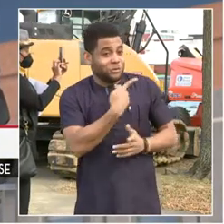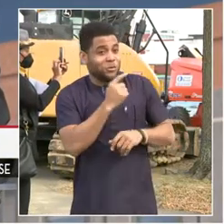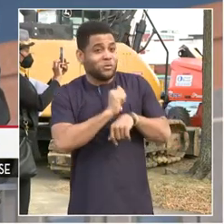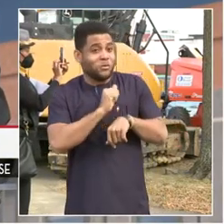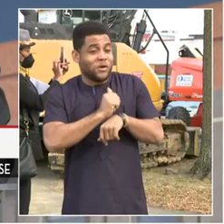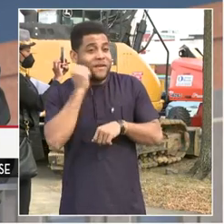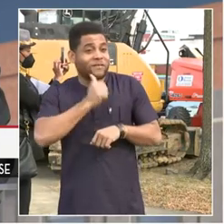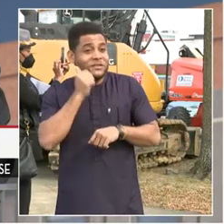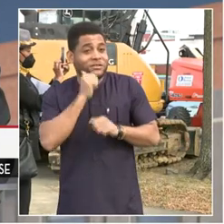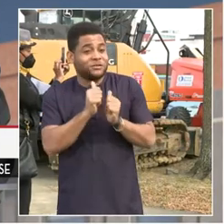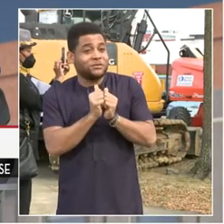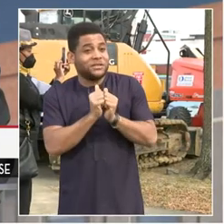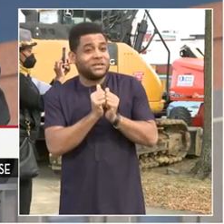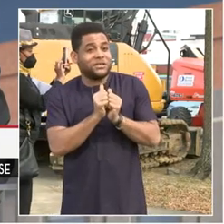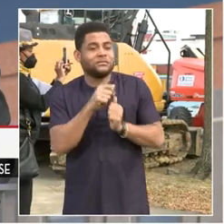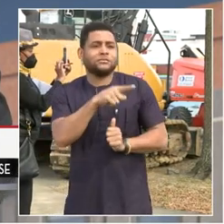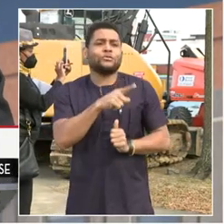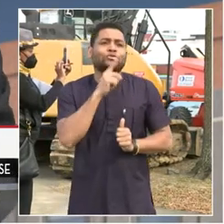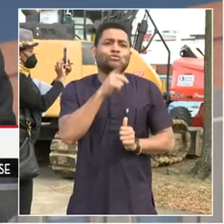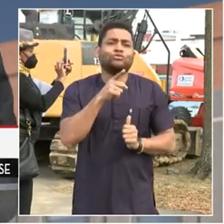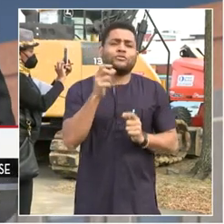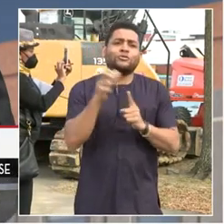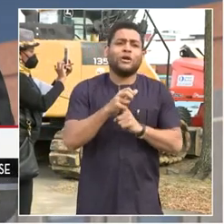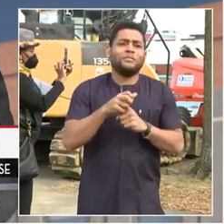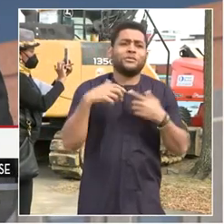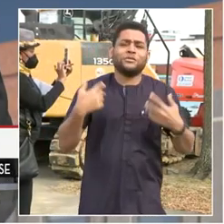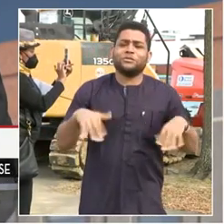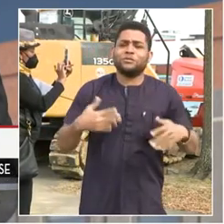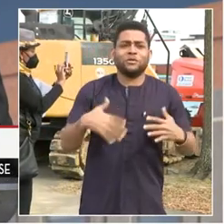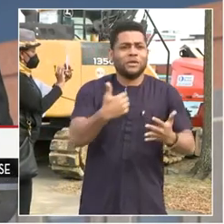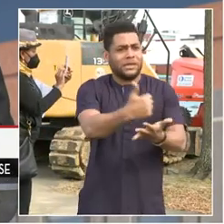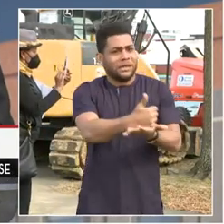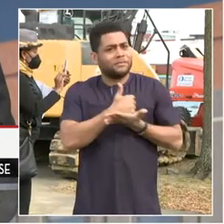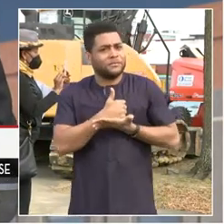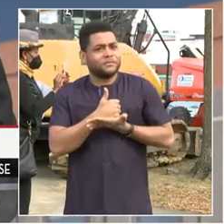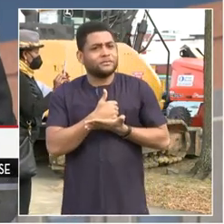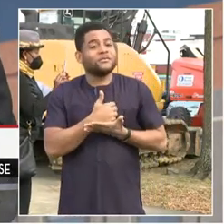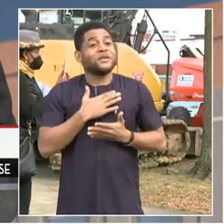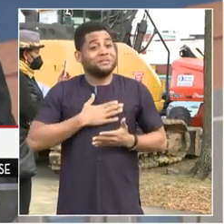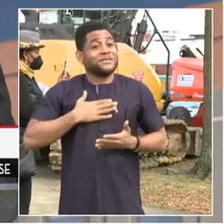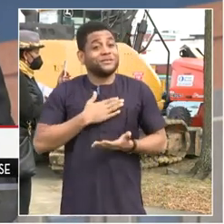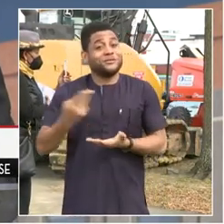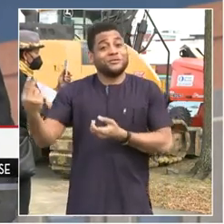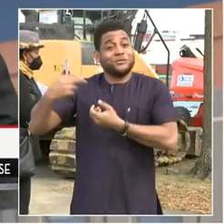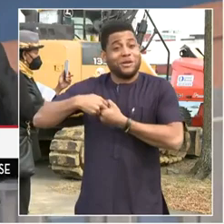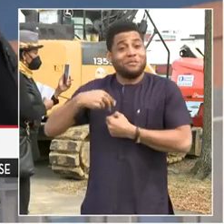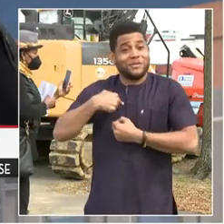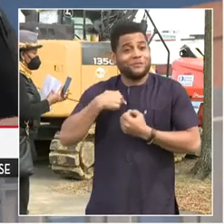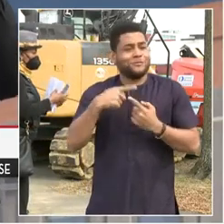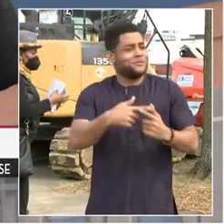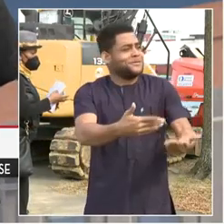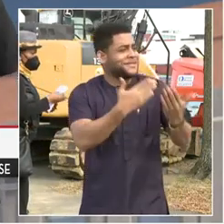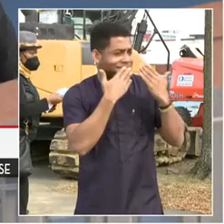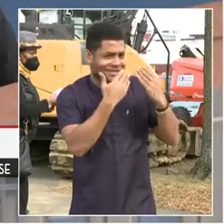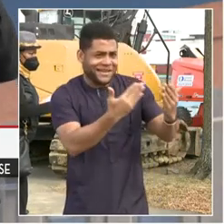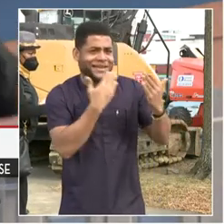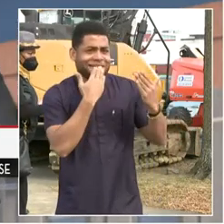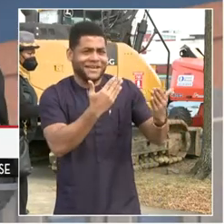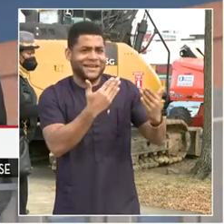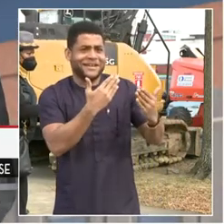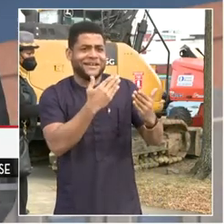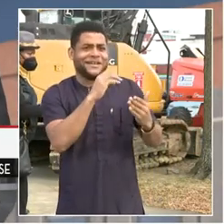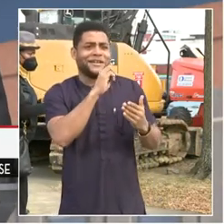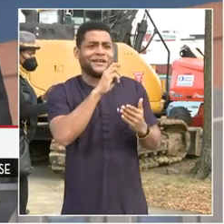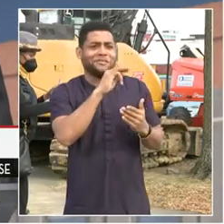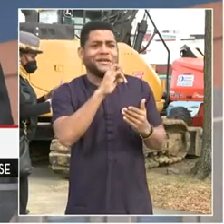been such a partner in helping to make this happen. So please join me in giving thanks to Eric Goulet for the work that he has